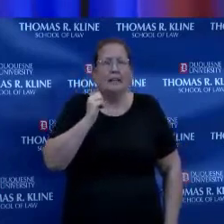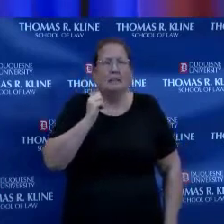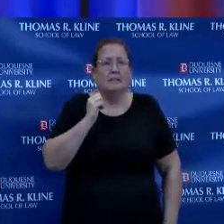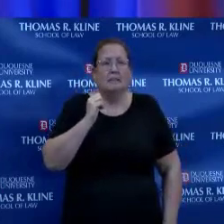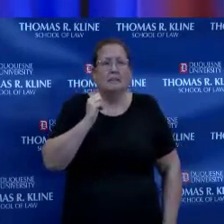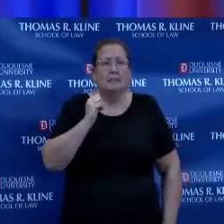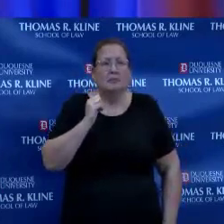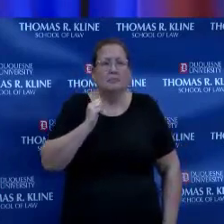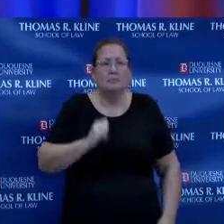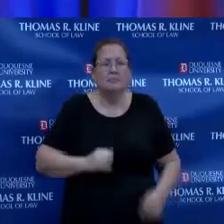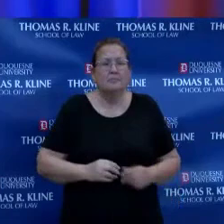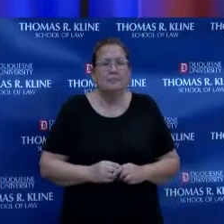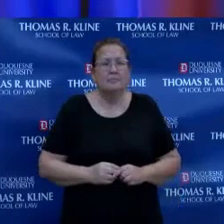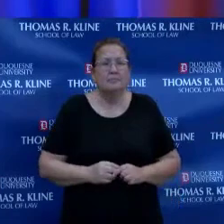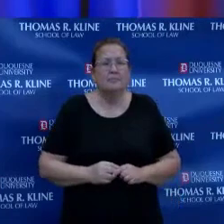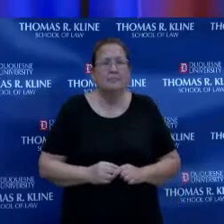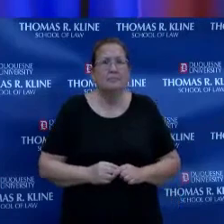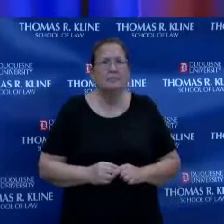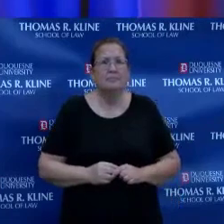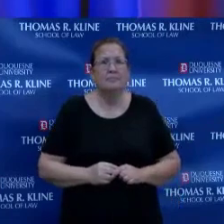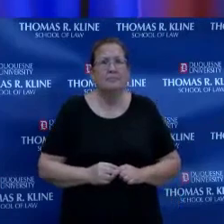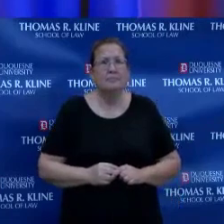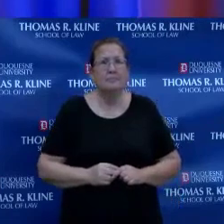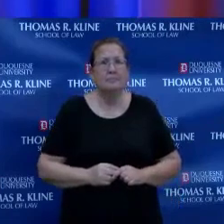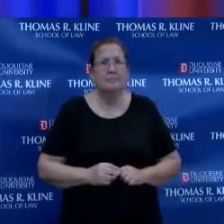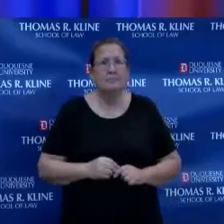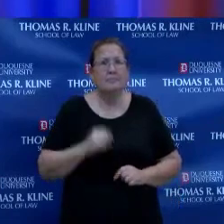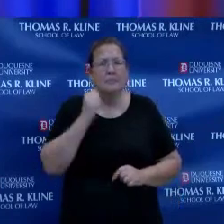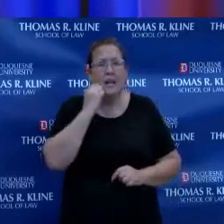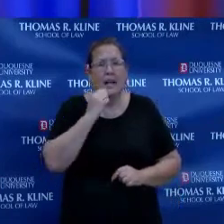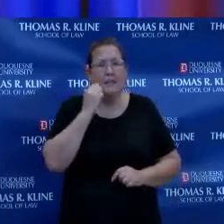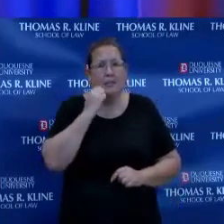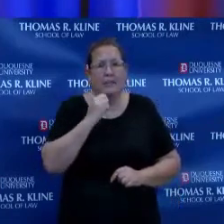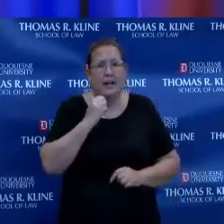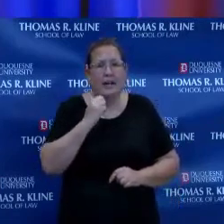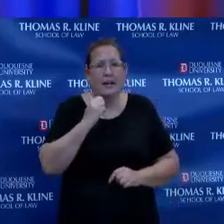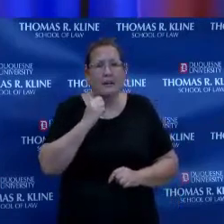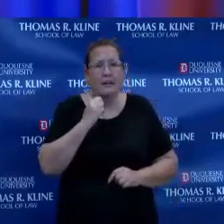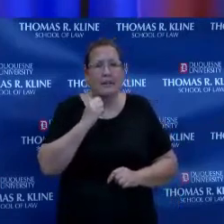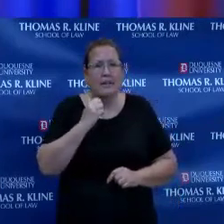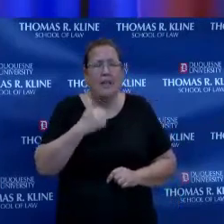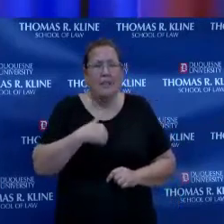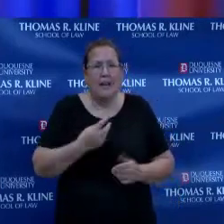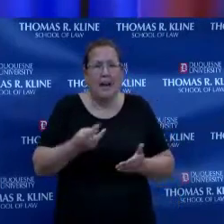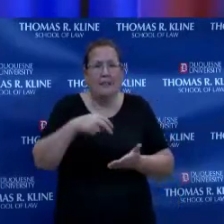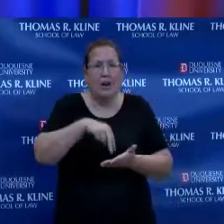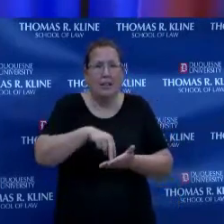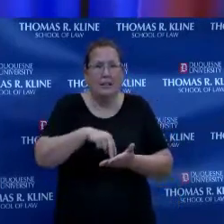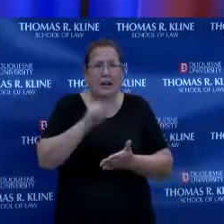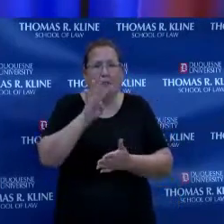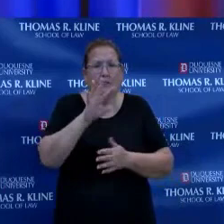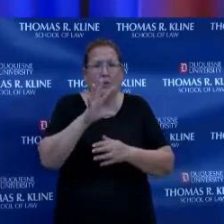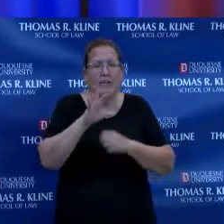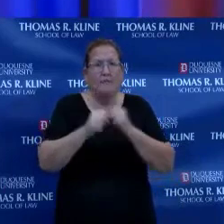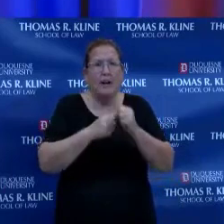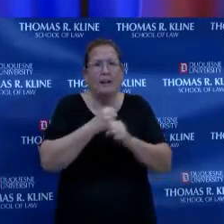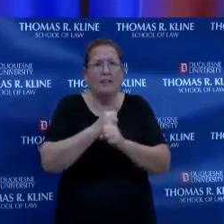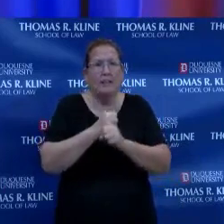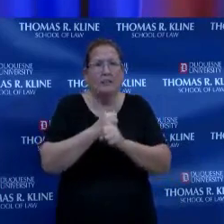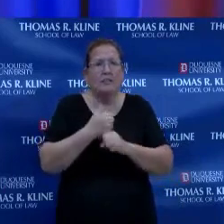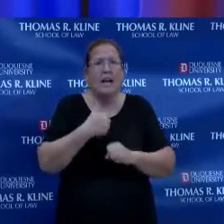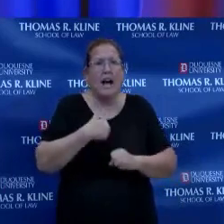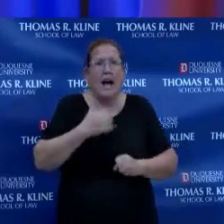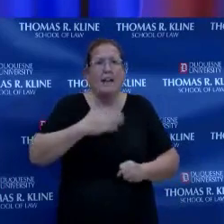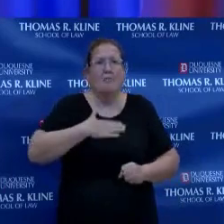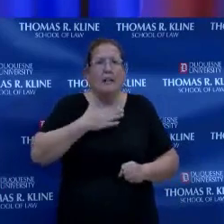ones. Every day that I've gotten up for the 45 years that I've been a lawyer, I have been